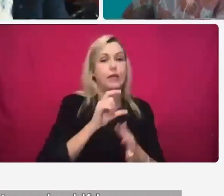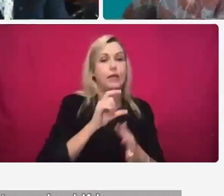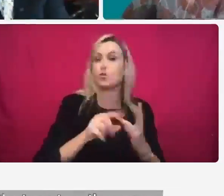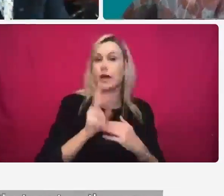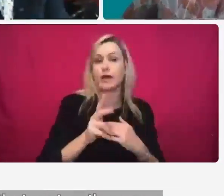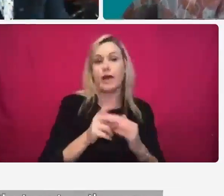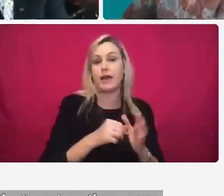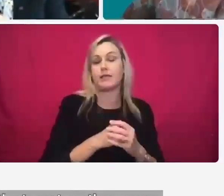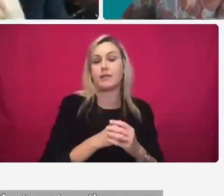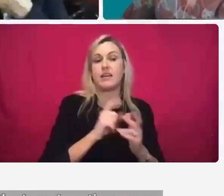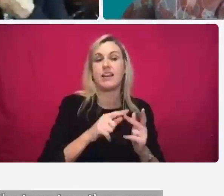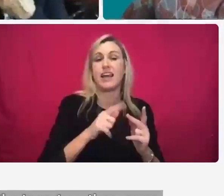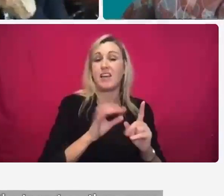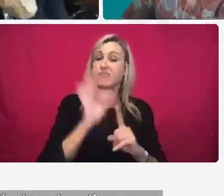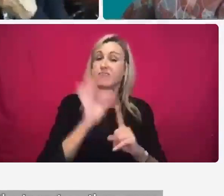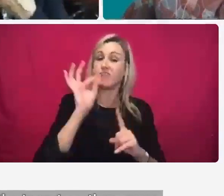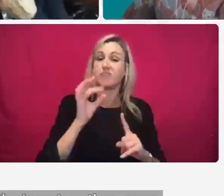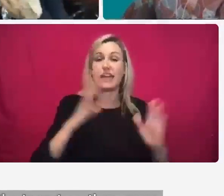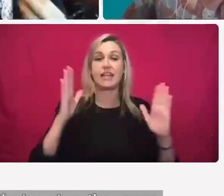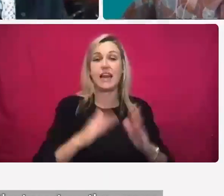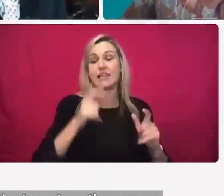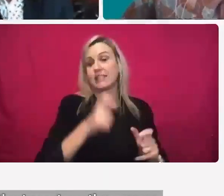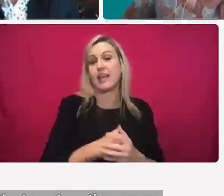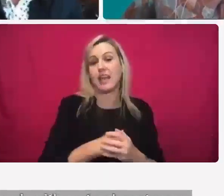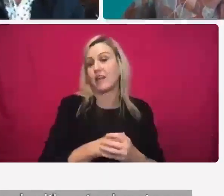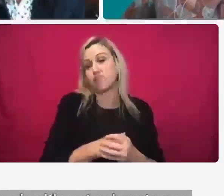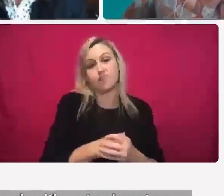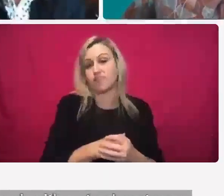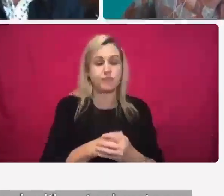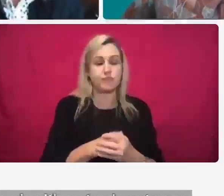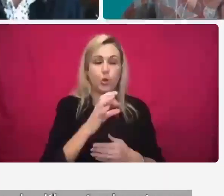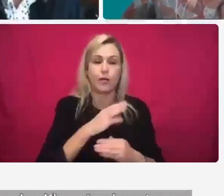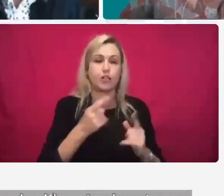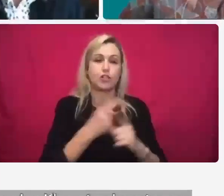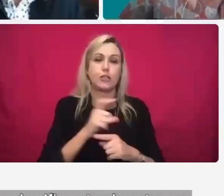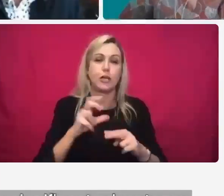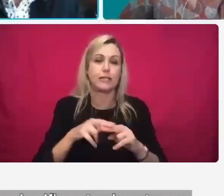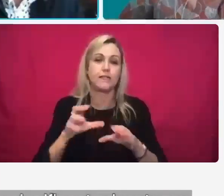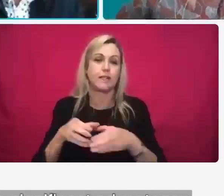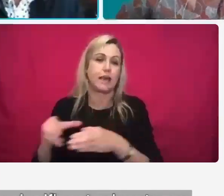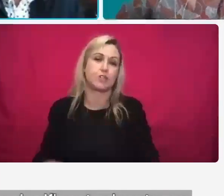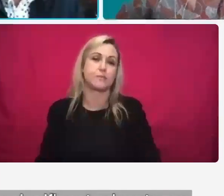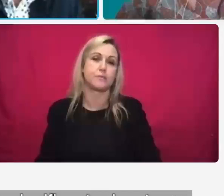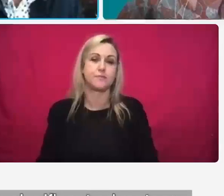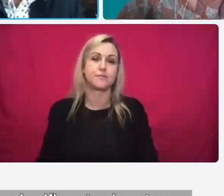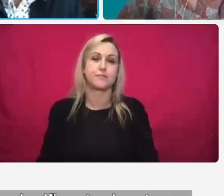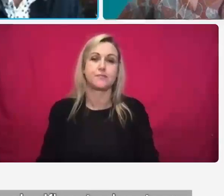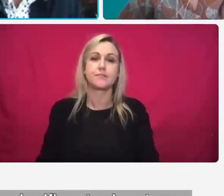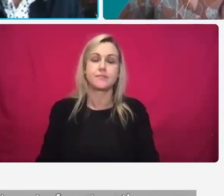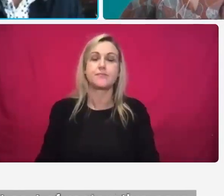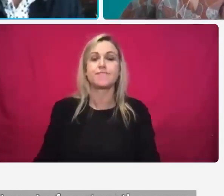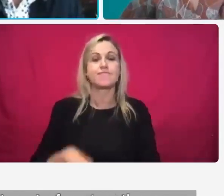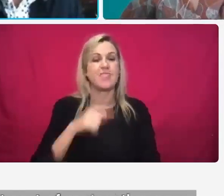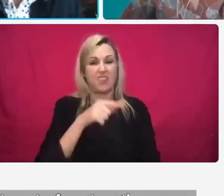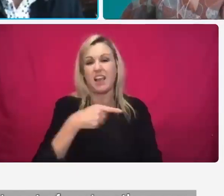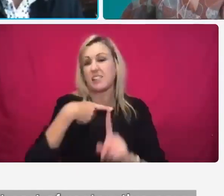lower care is needed as a result of that restorative care. So we see that as one of the significant advantages